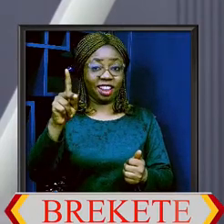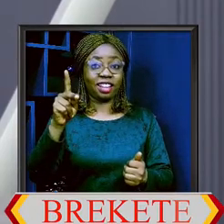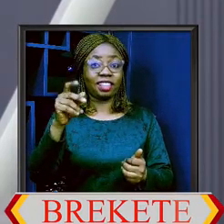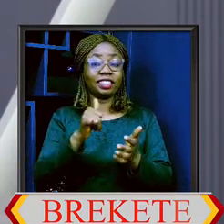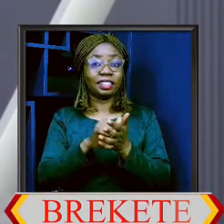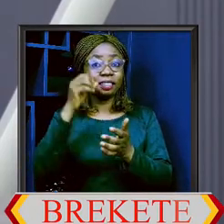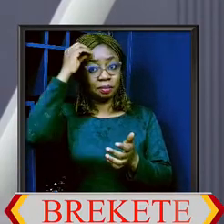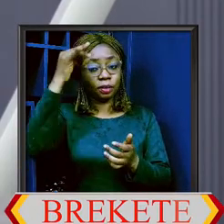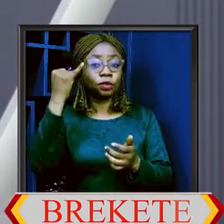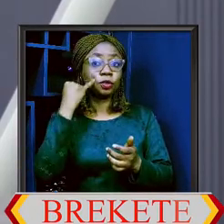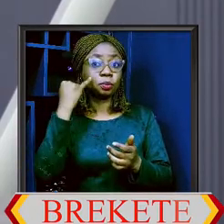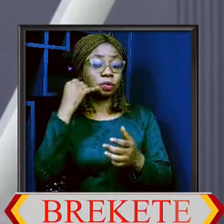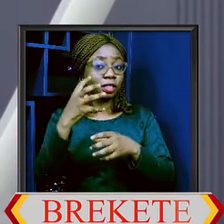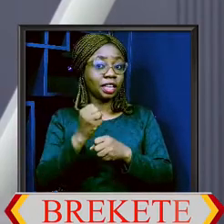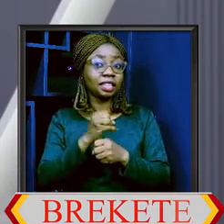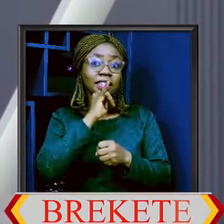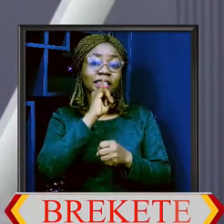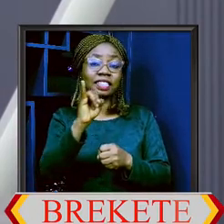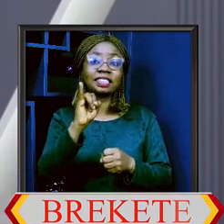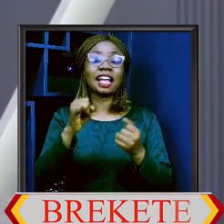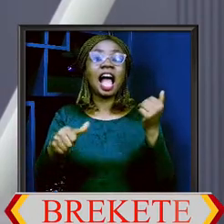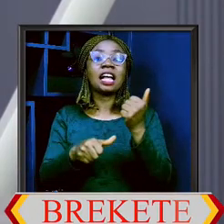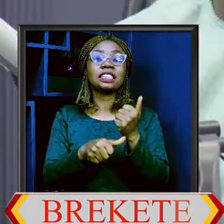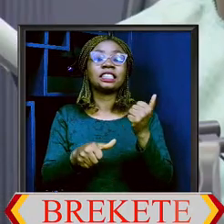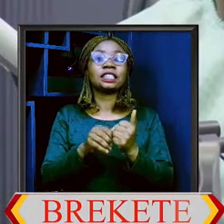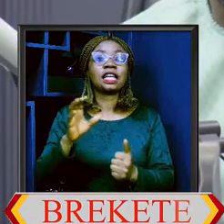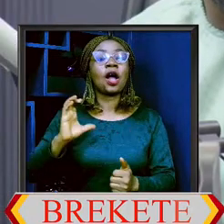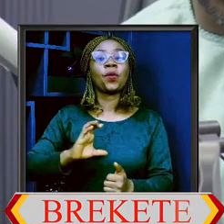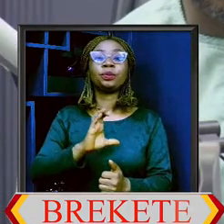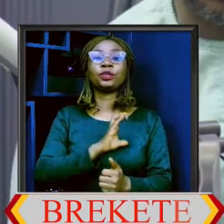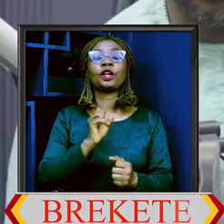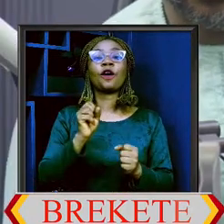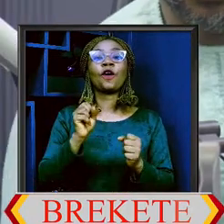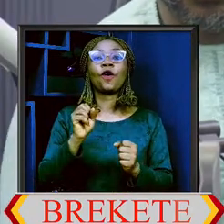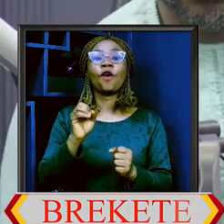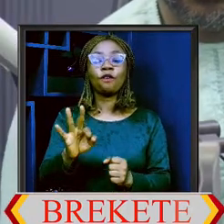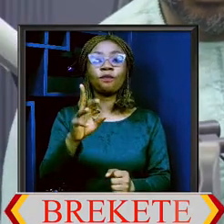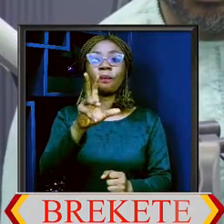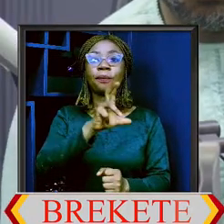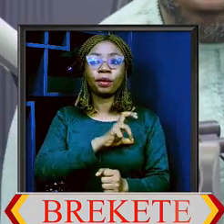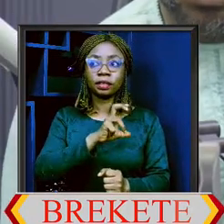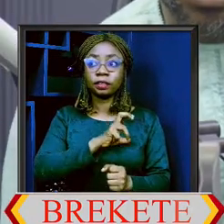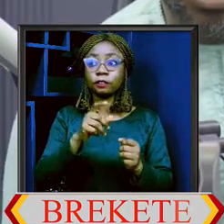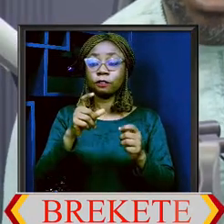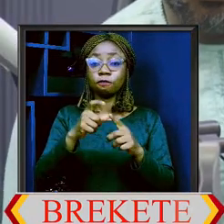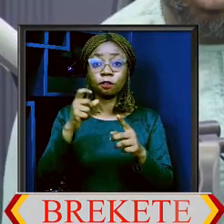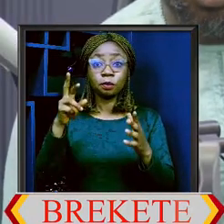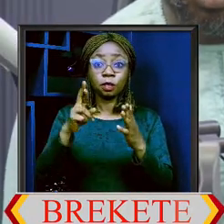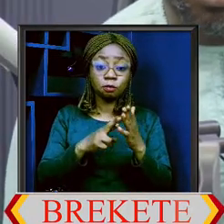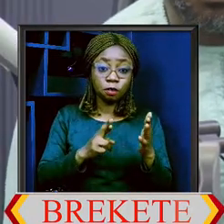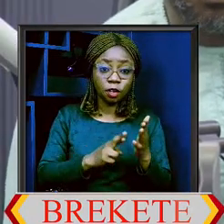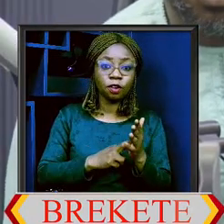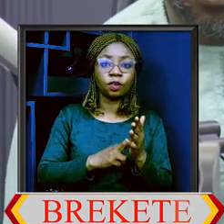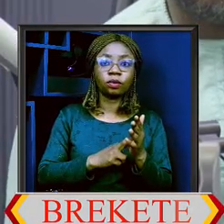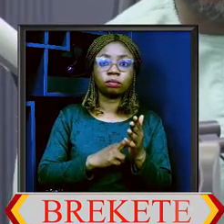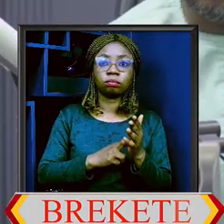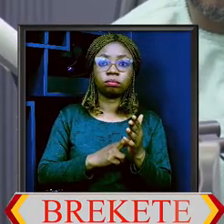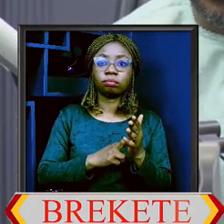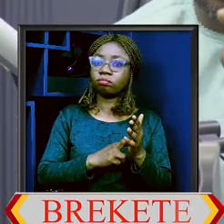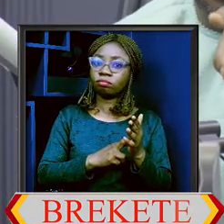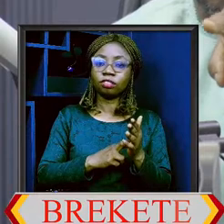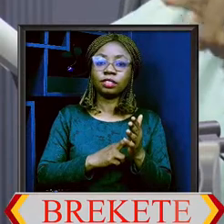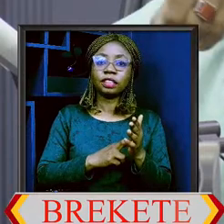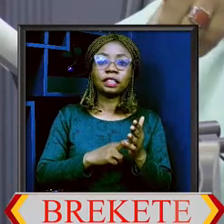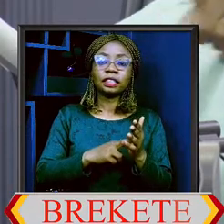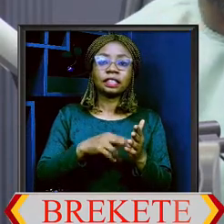hang if for be assistant Commissioner of police and from the record where I see this man then delay in promotion if